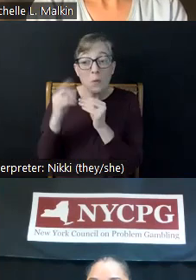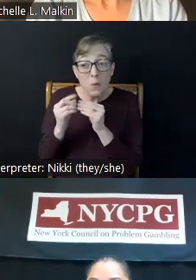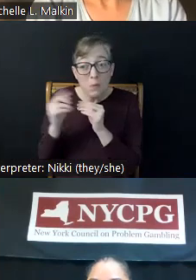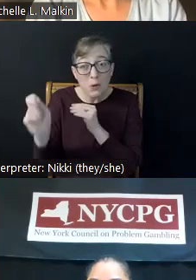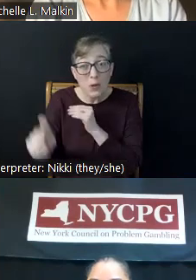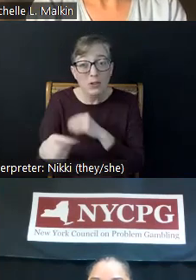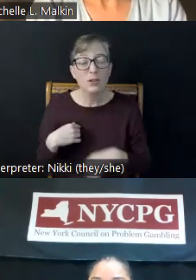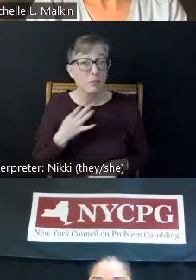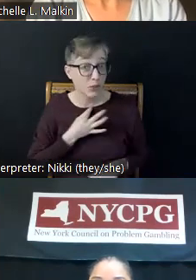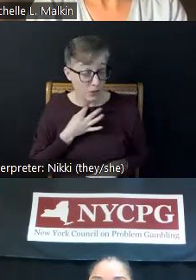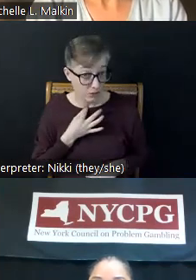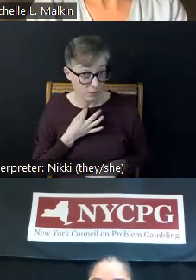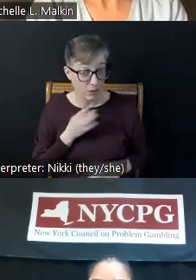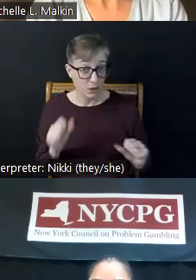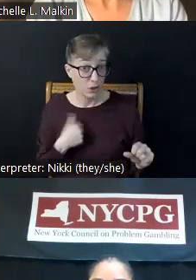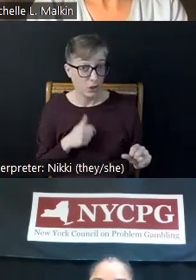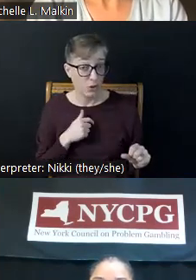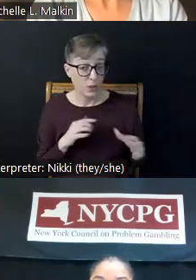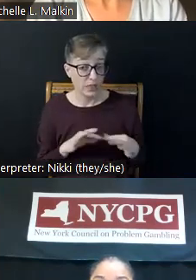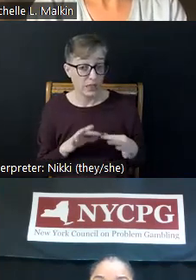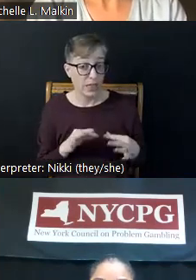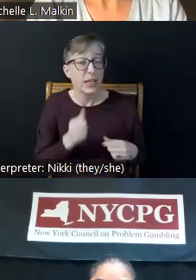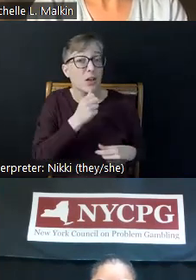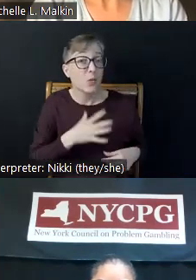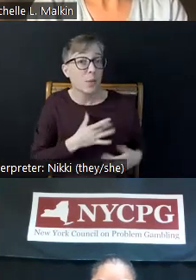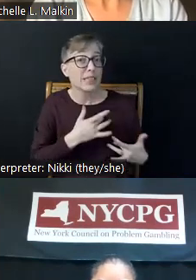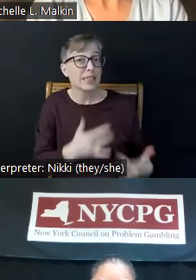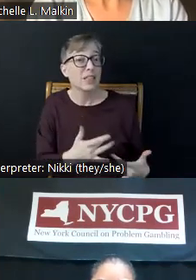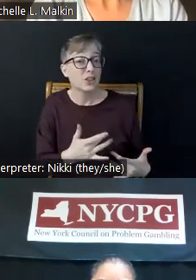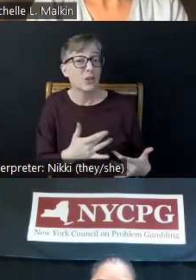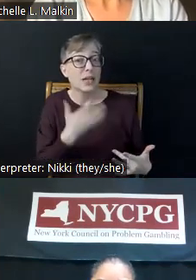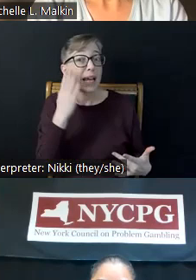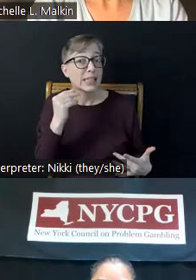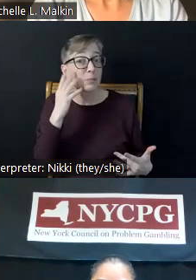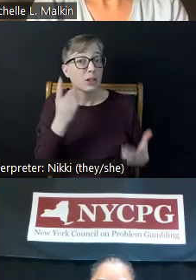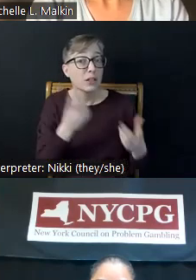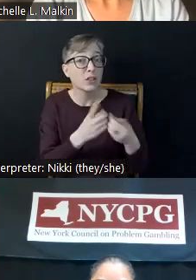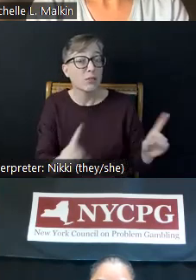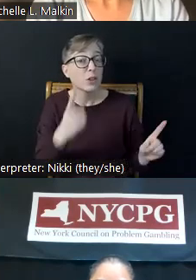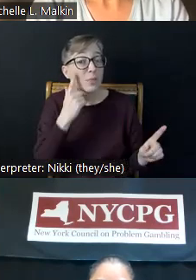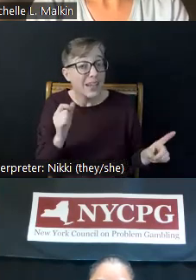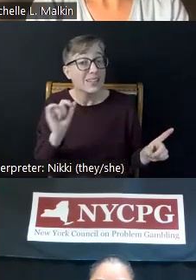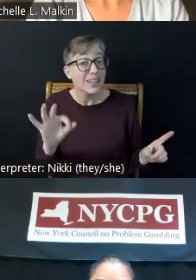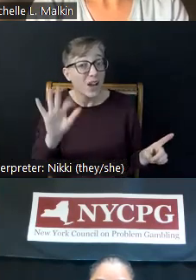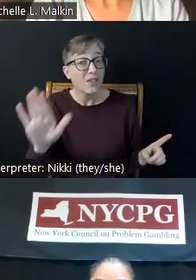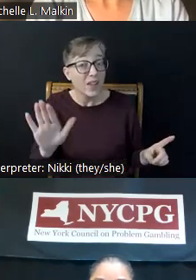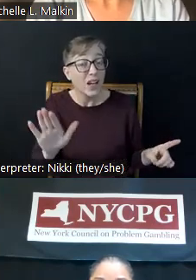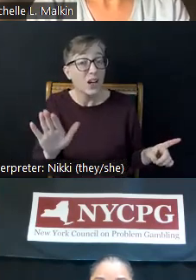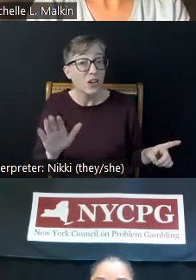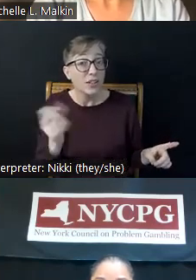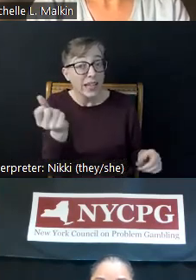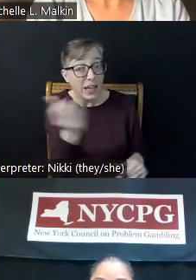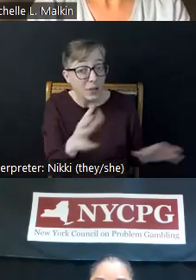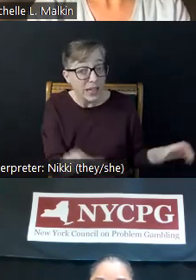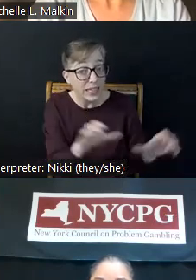that women tend to go through a divorce due to their gambling activities? So I will